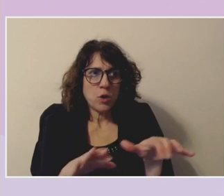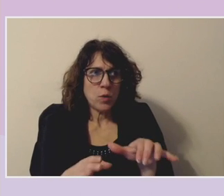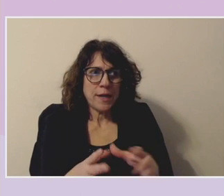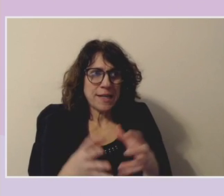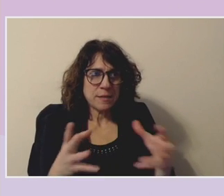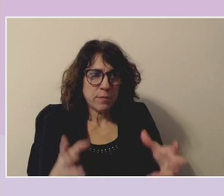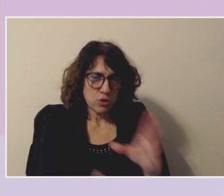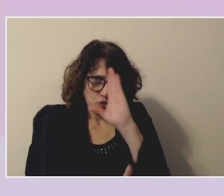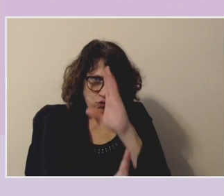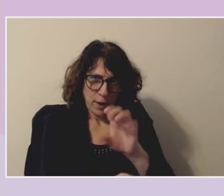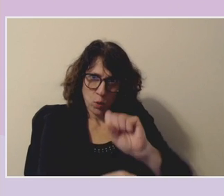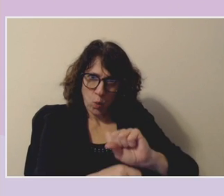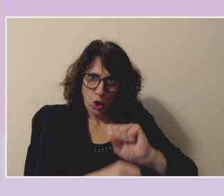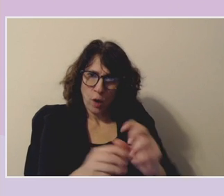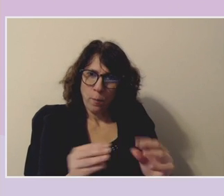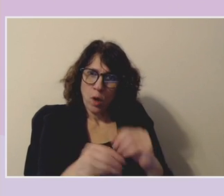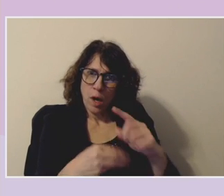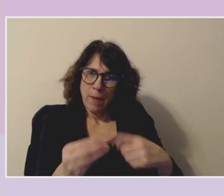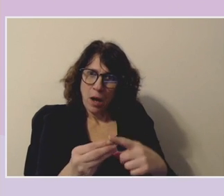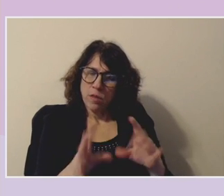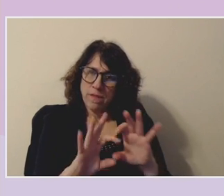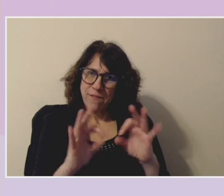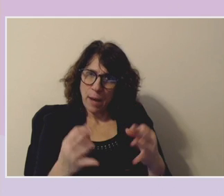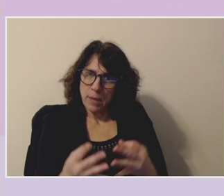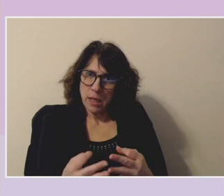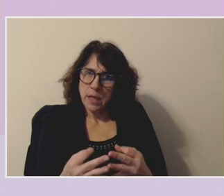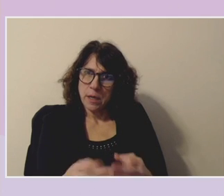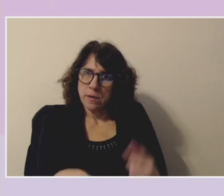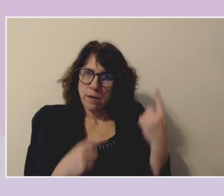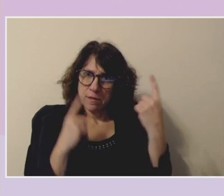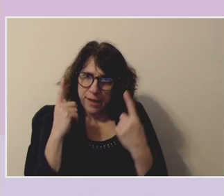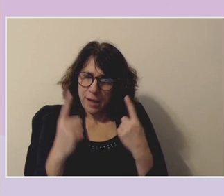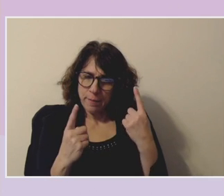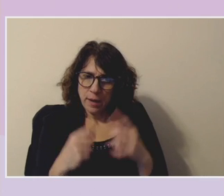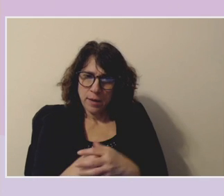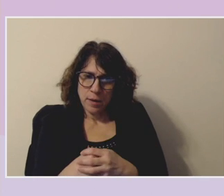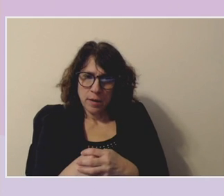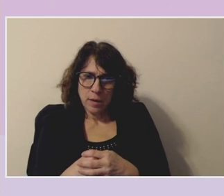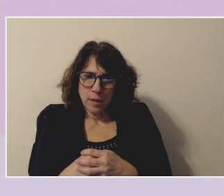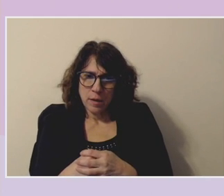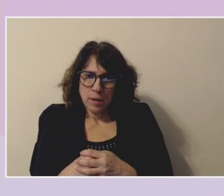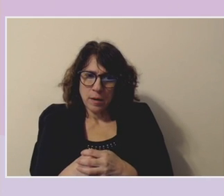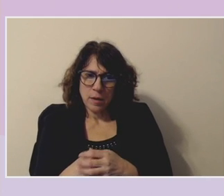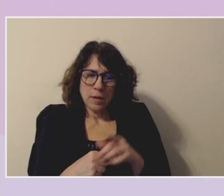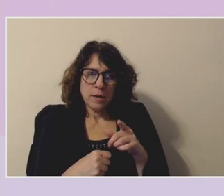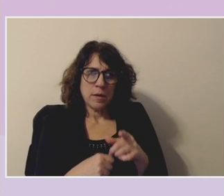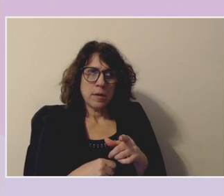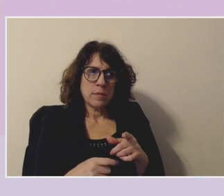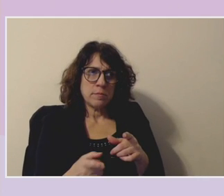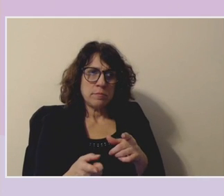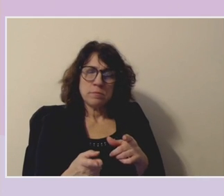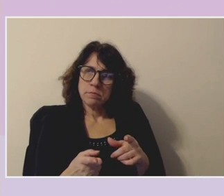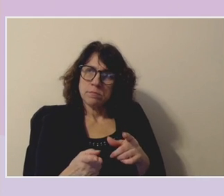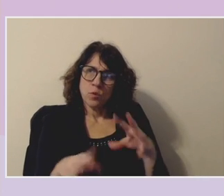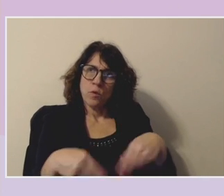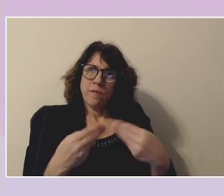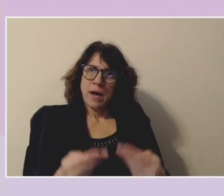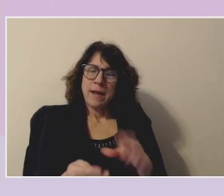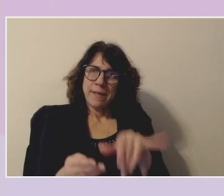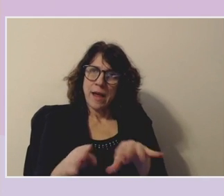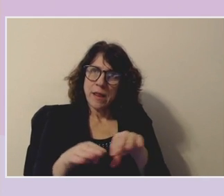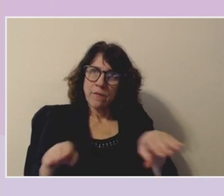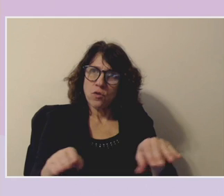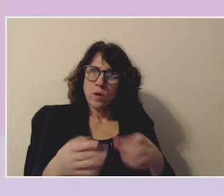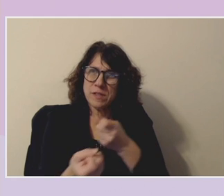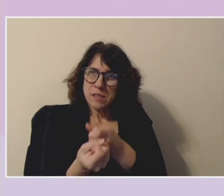it's really more about that family piece and really thinking about how do you engage the family and provide that right level of support. So yes,